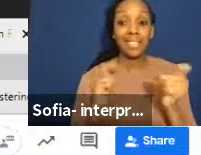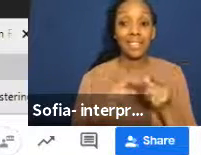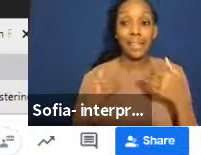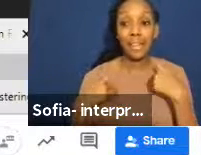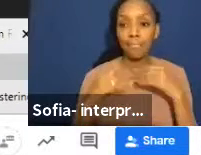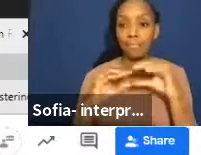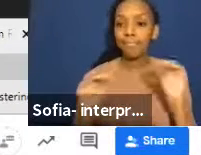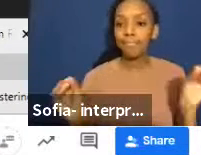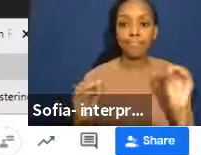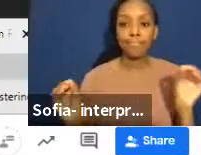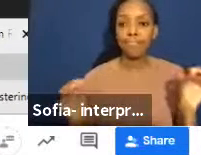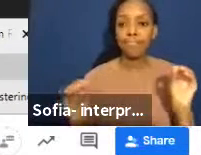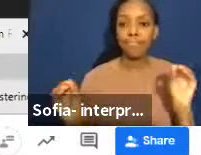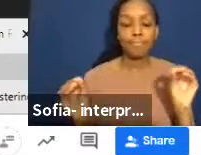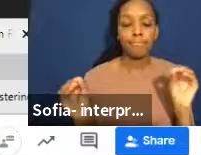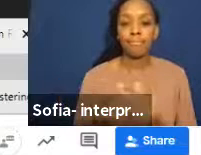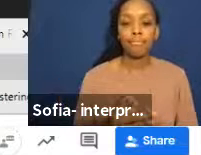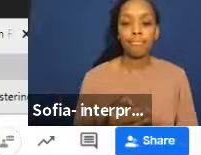to anything,